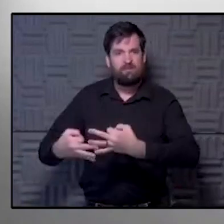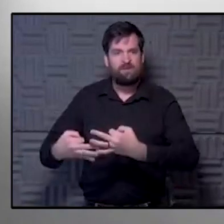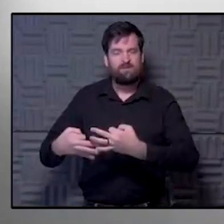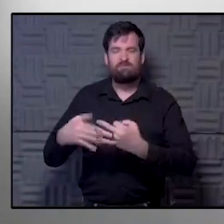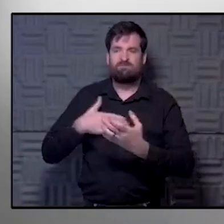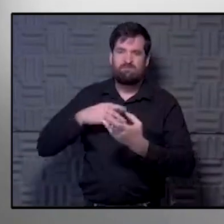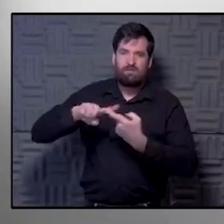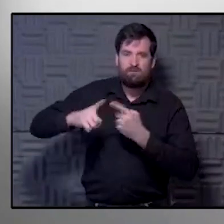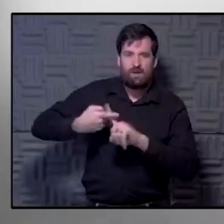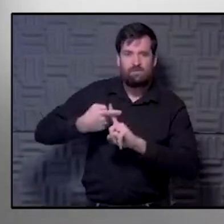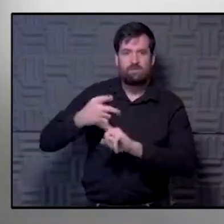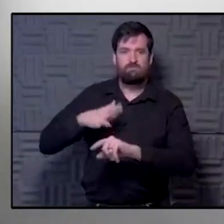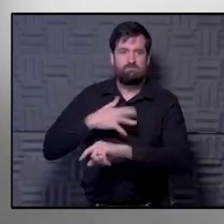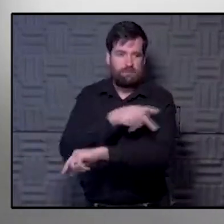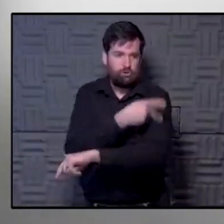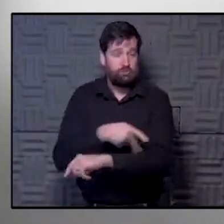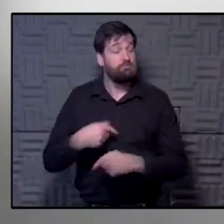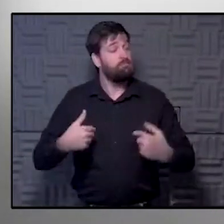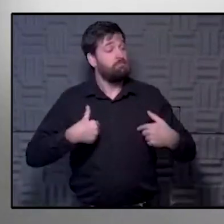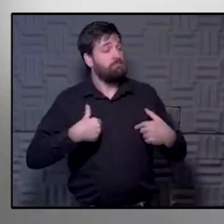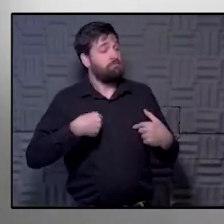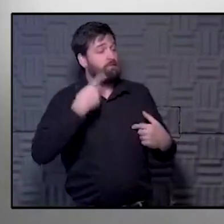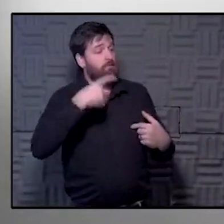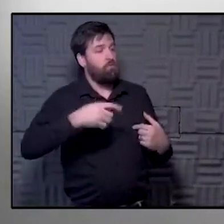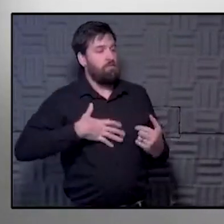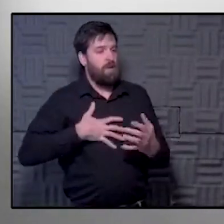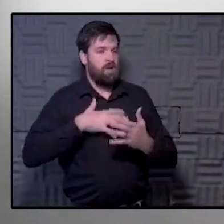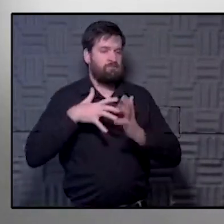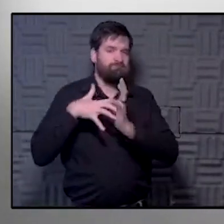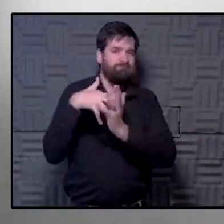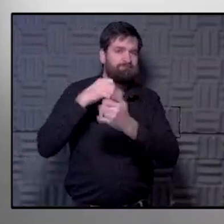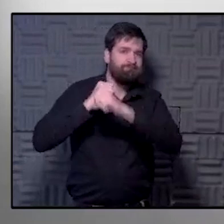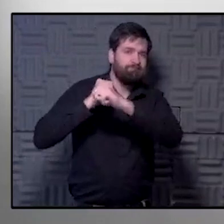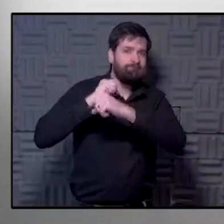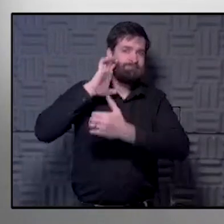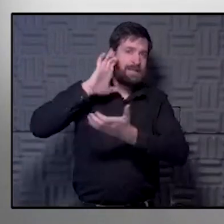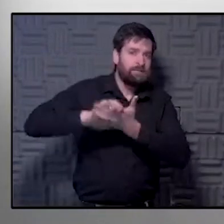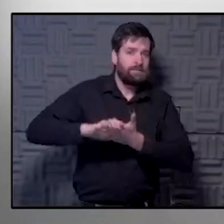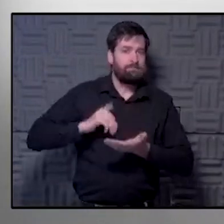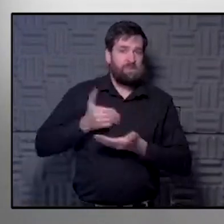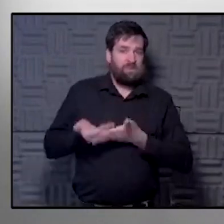my friends, and patients. I vaccinate for my immunocompromised husband, my